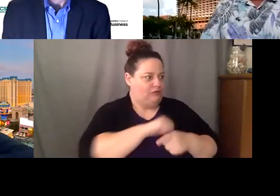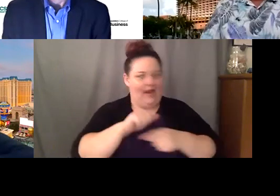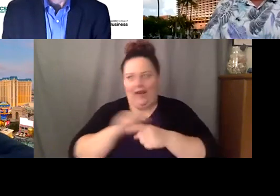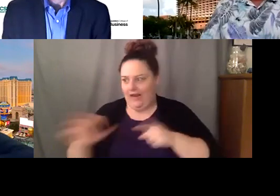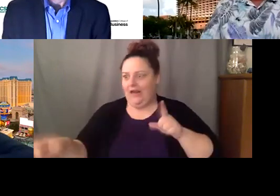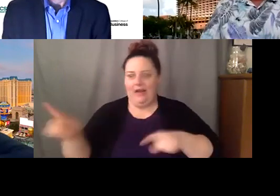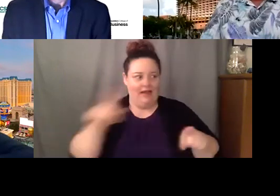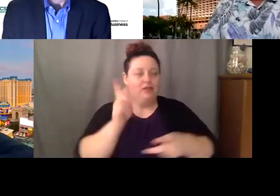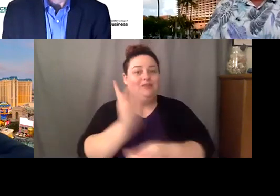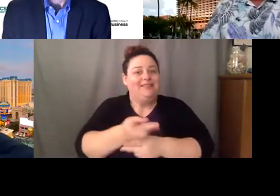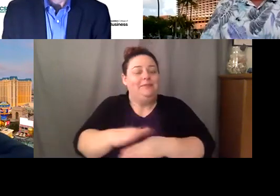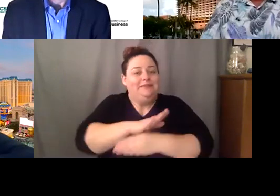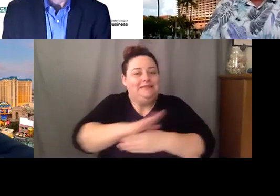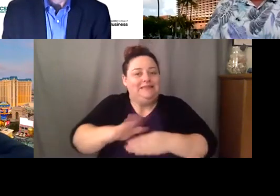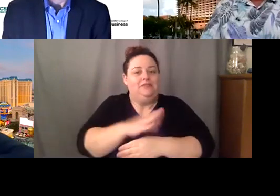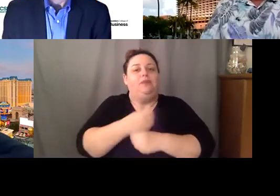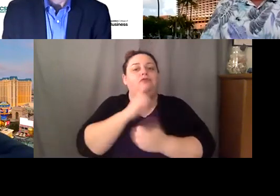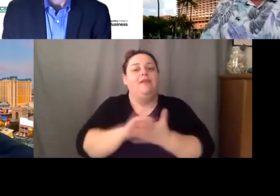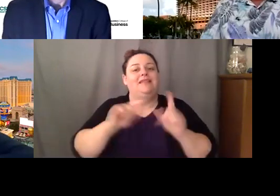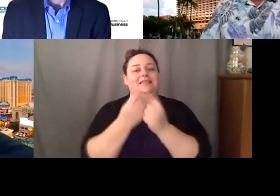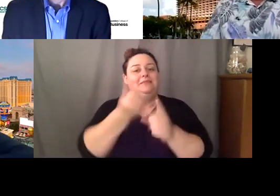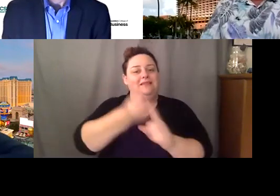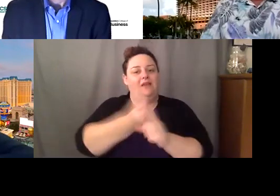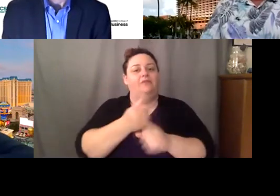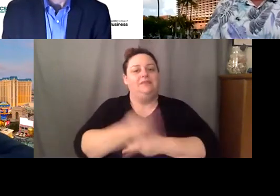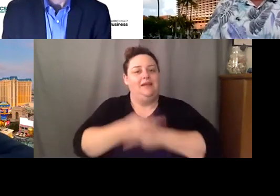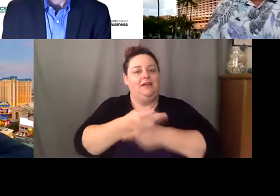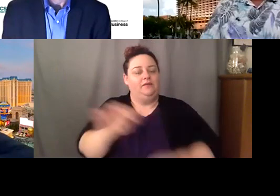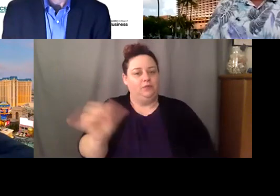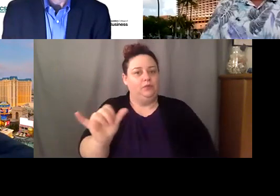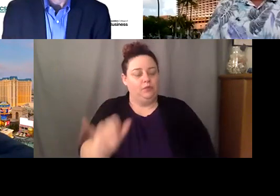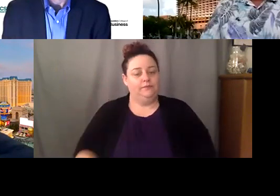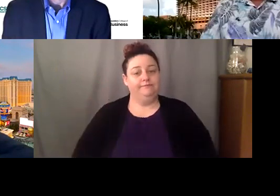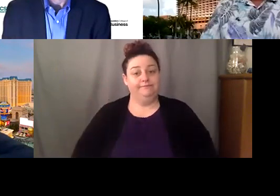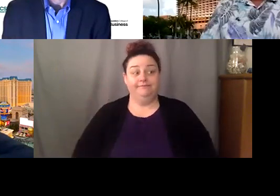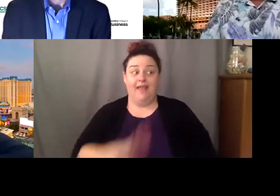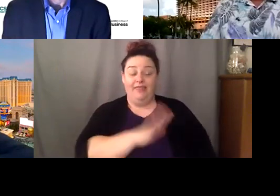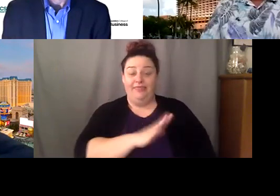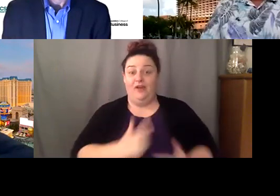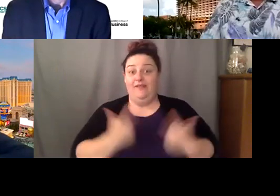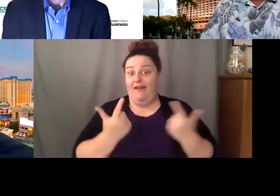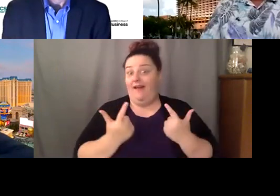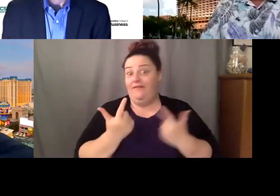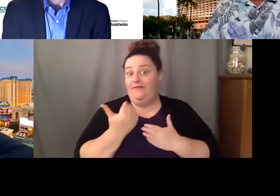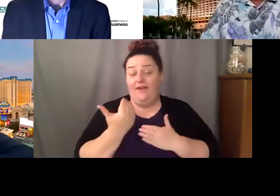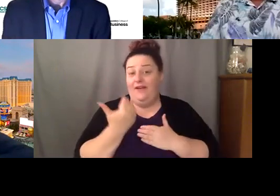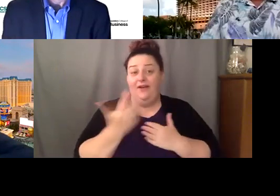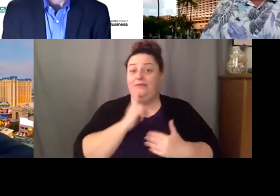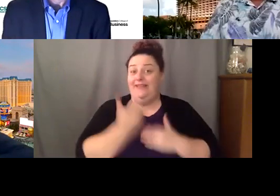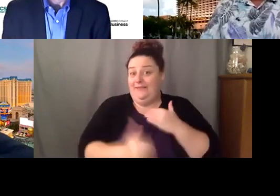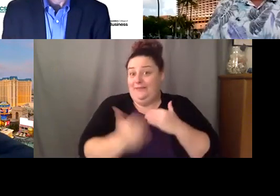is that we have to make sure that the team is taken care of because they're the lifeblood of the operation,